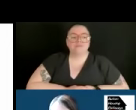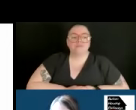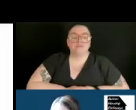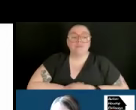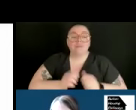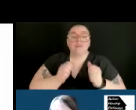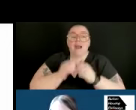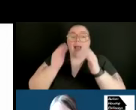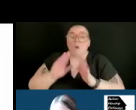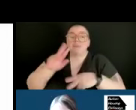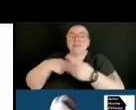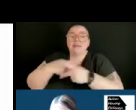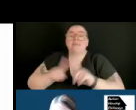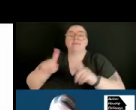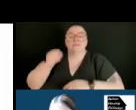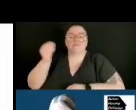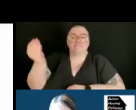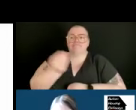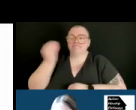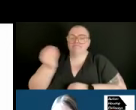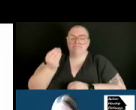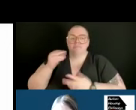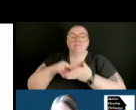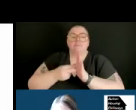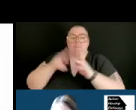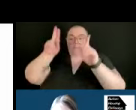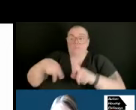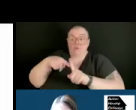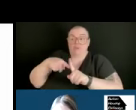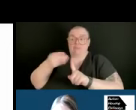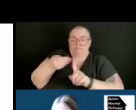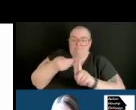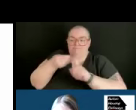With portable housing, a subsidy is attached to a person.